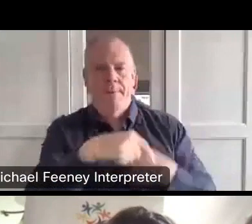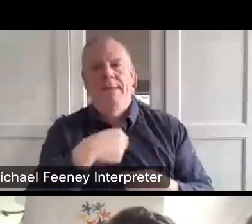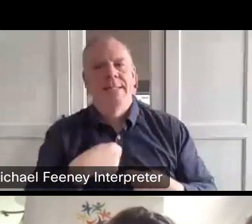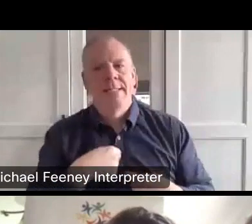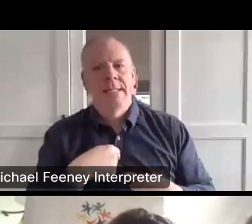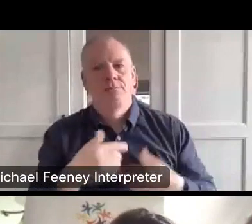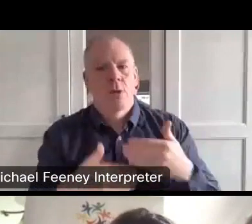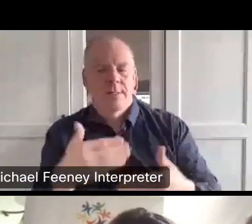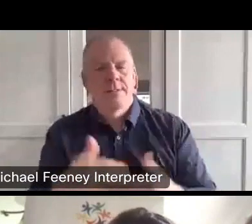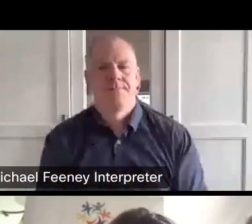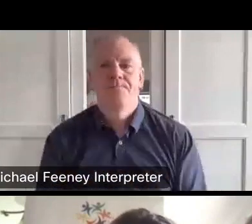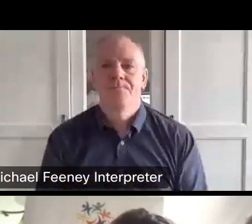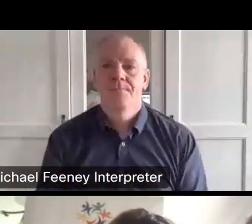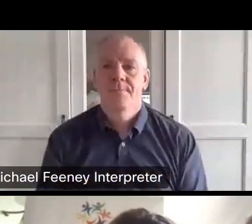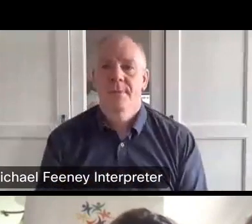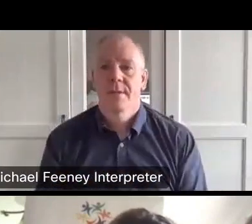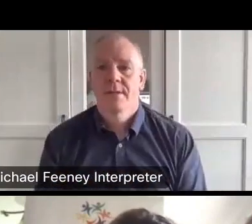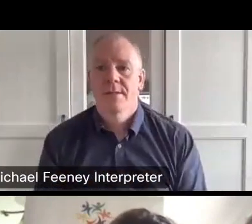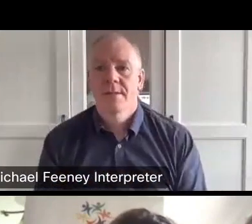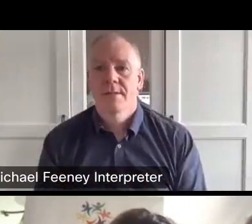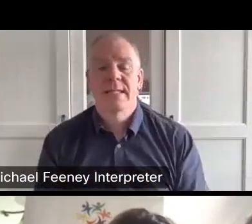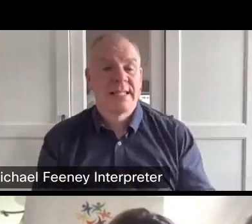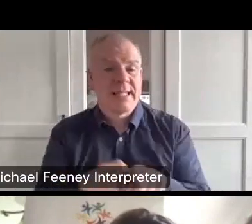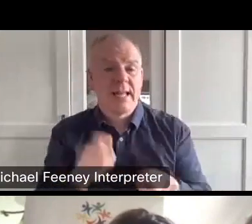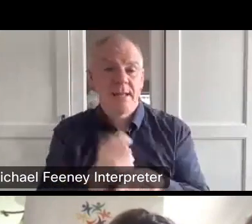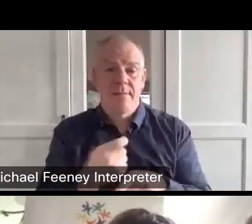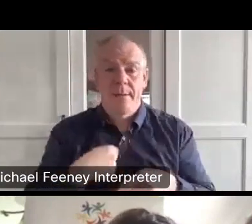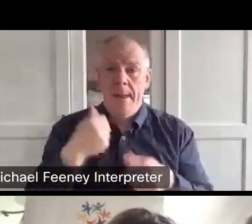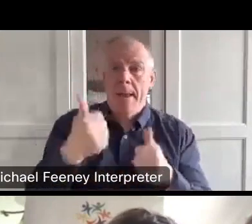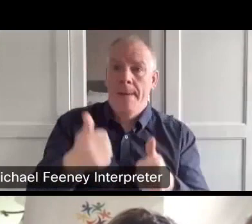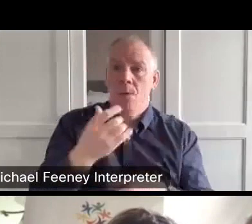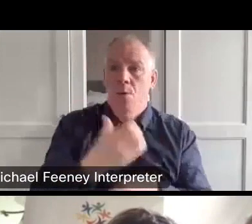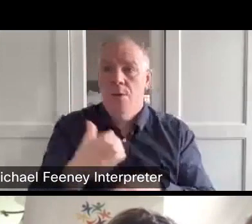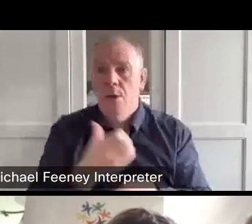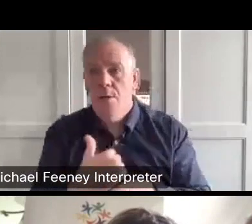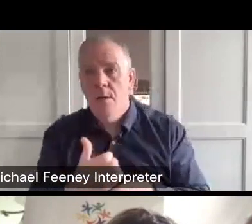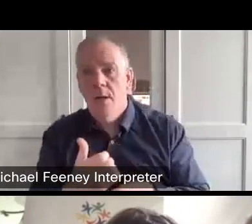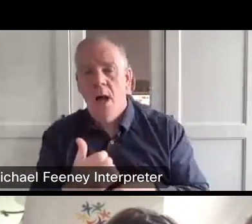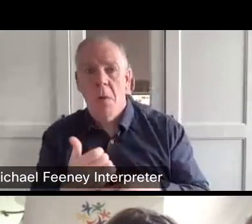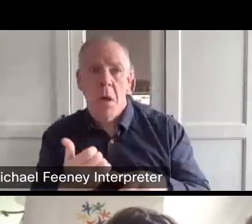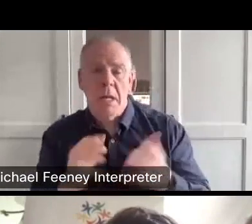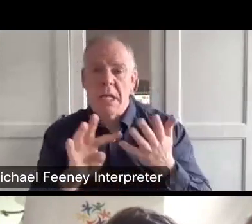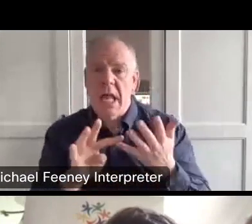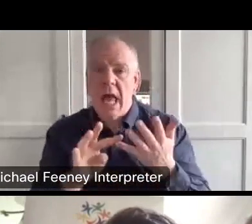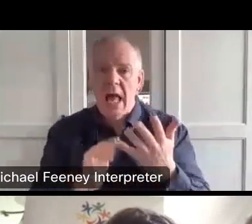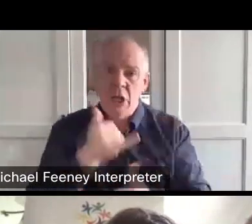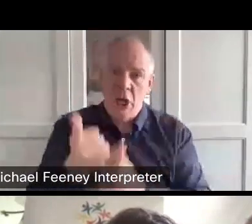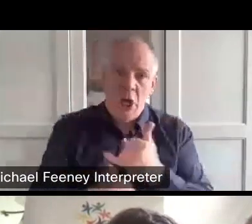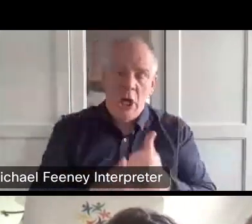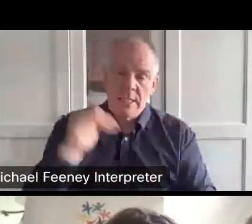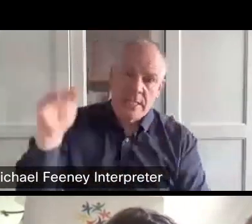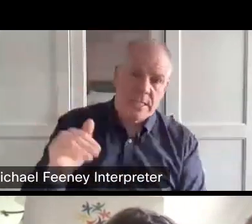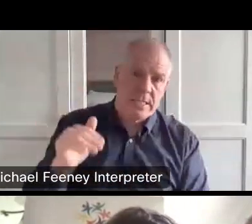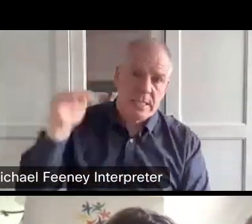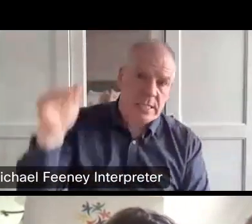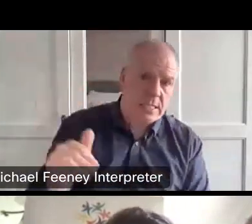process for me. And it would have, I mean, for me to continue, I'd say I was 9 years going through the system,